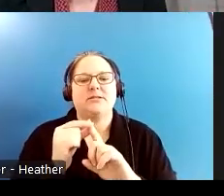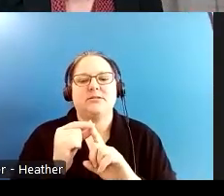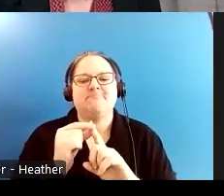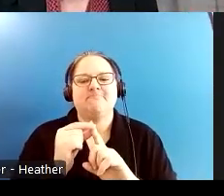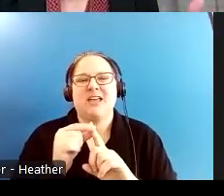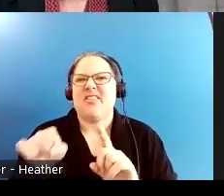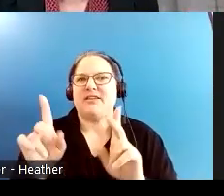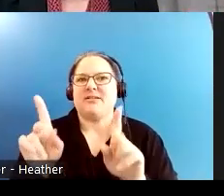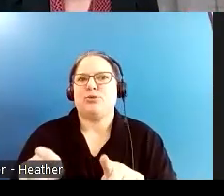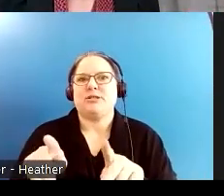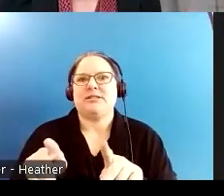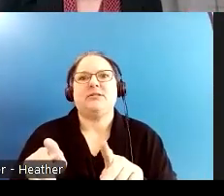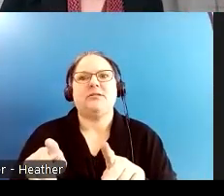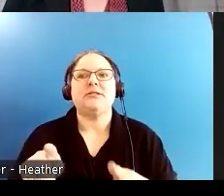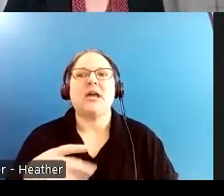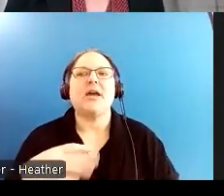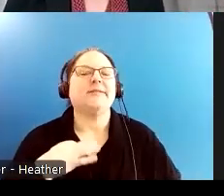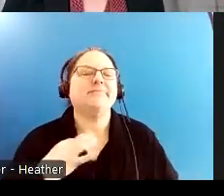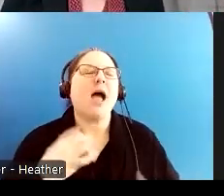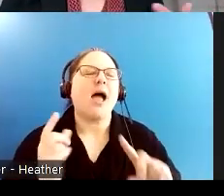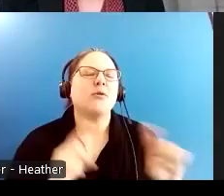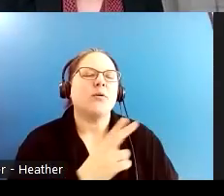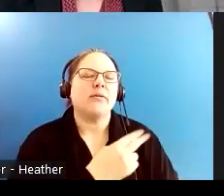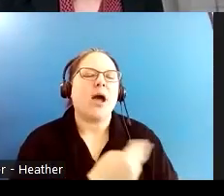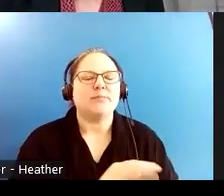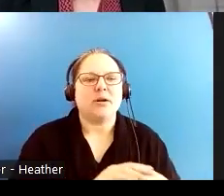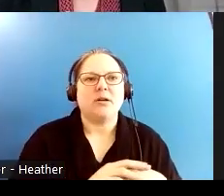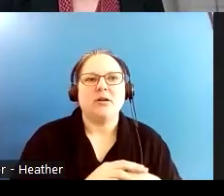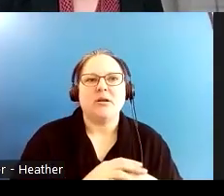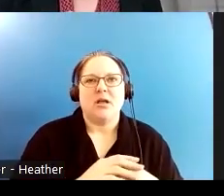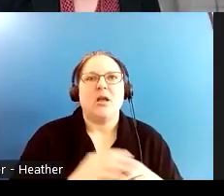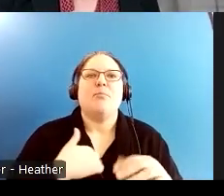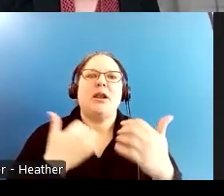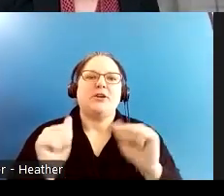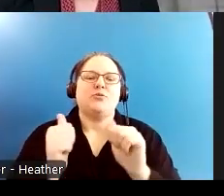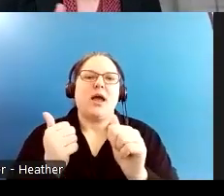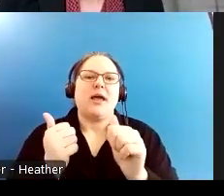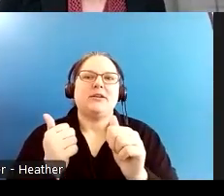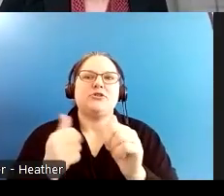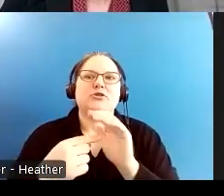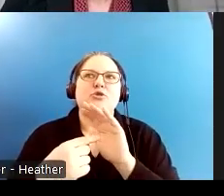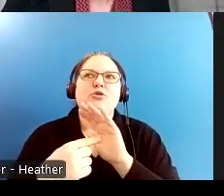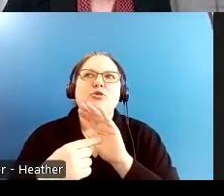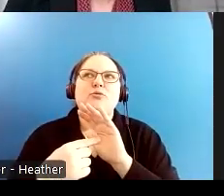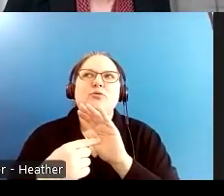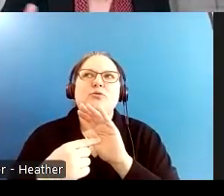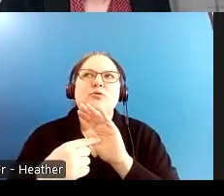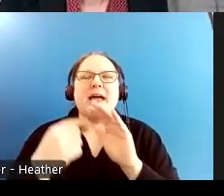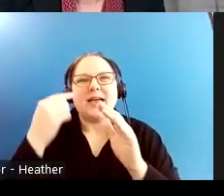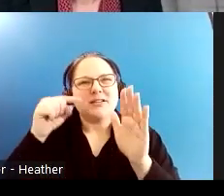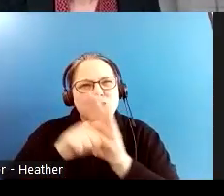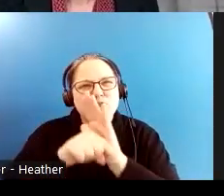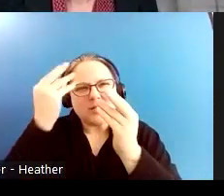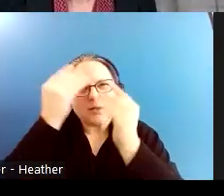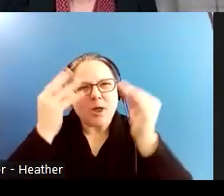person's voluntary goal. But we're really trying to think about suicidal ideation in the long